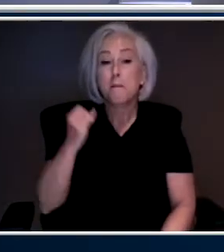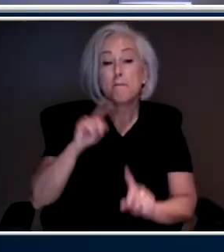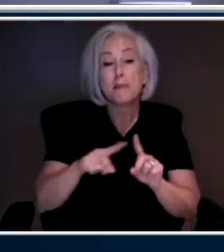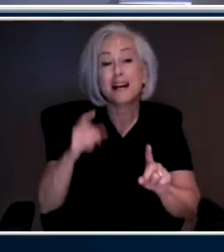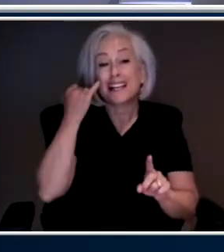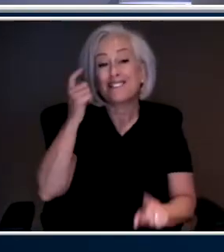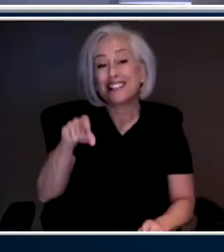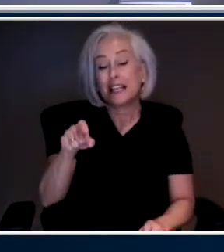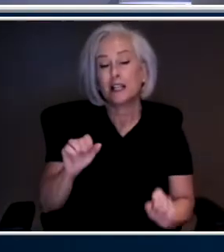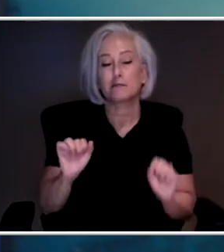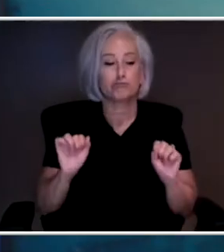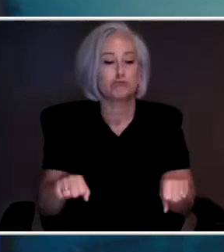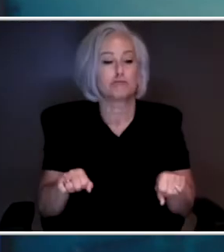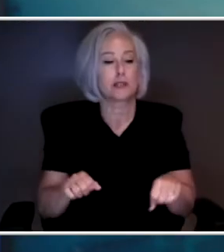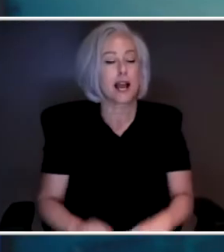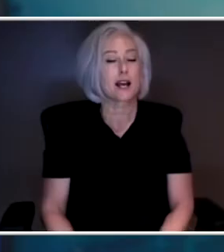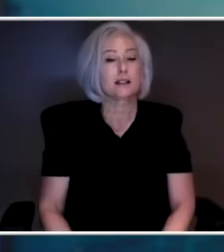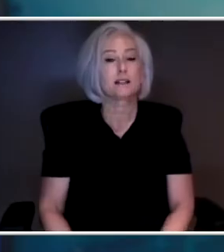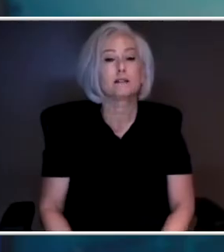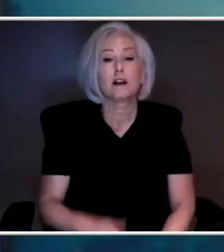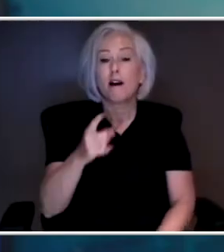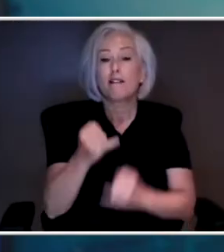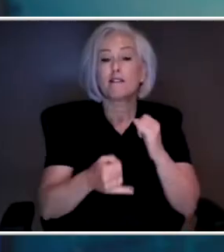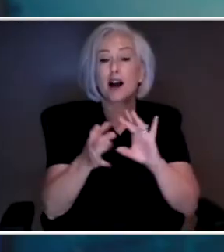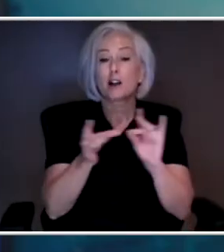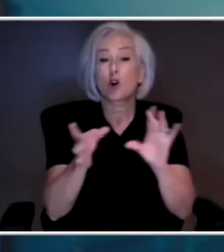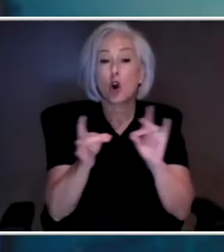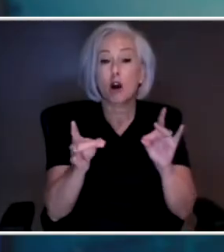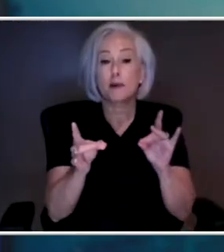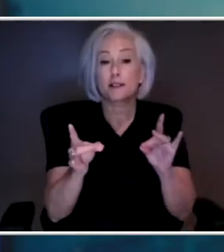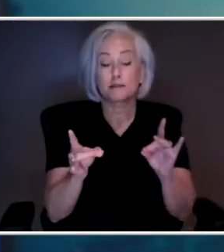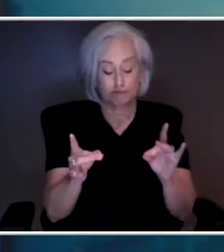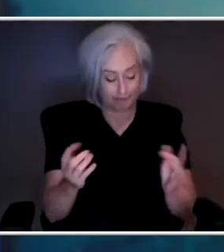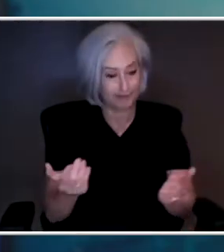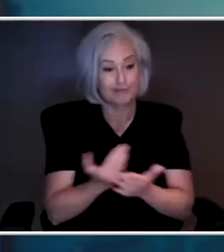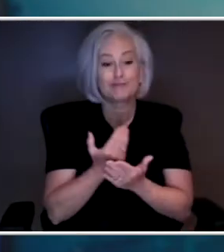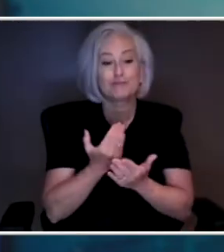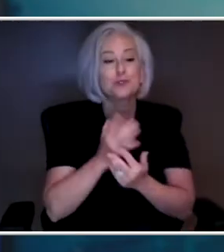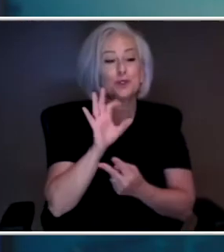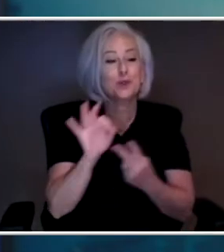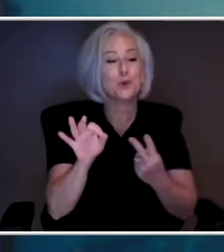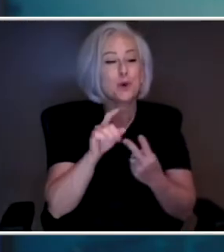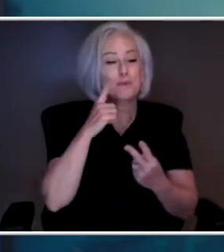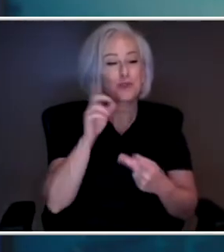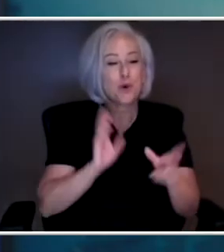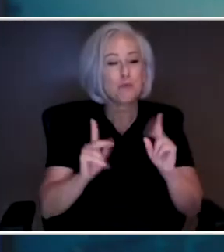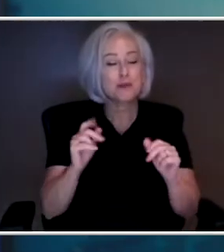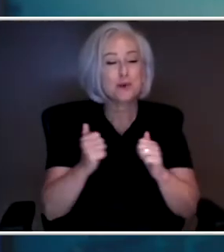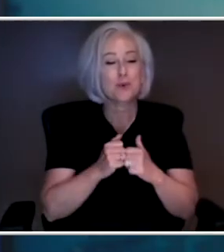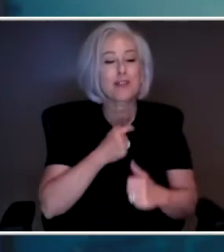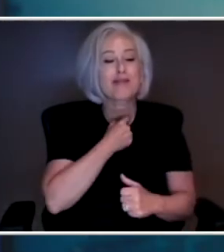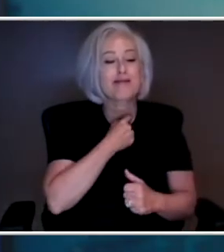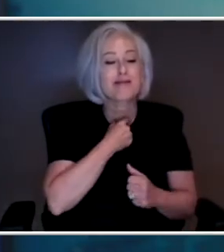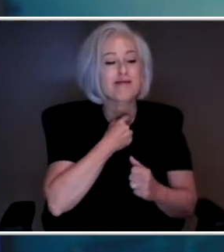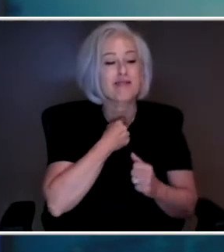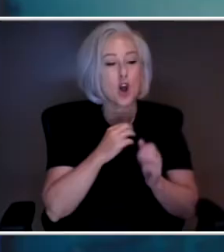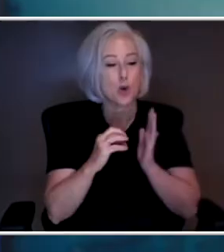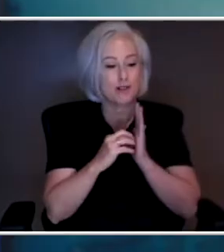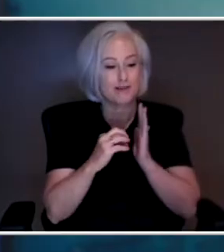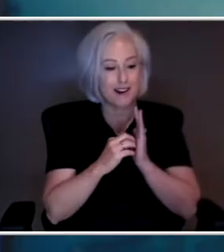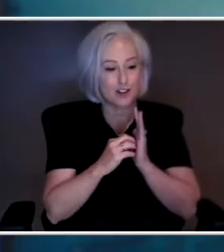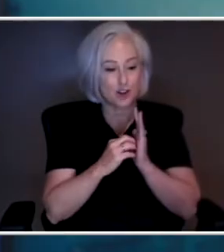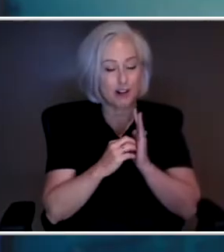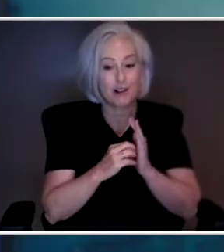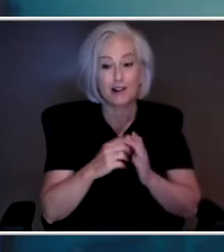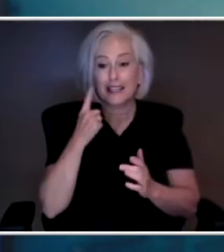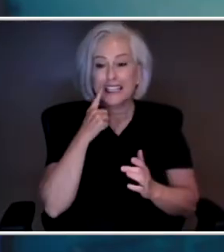conversation? Just that I think there are new options for people with thyroid nodules that are, you know, if it's a cosmetic concern or if